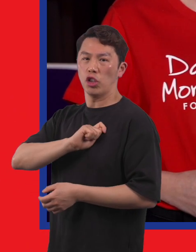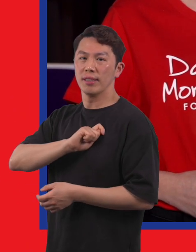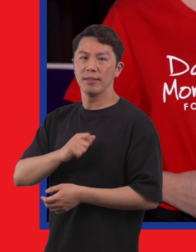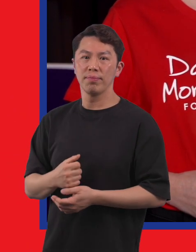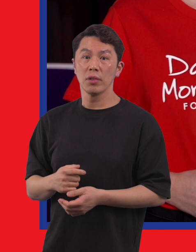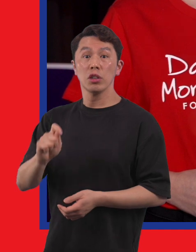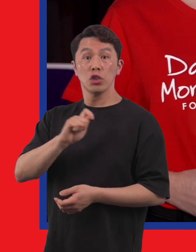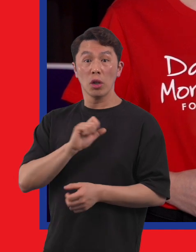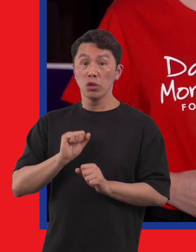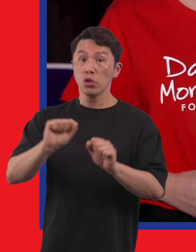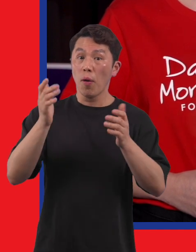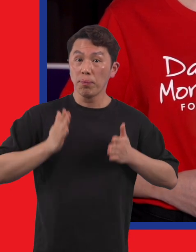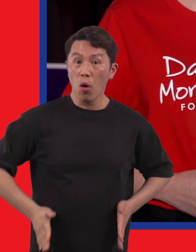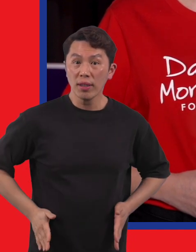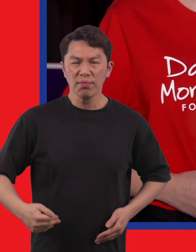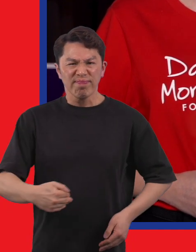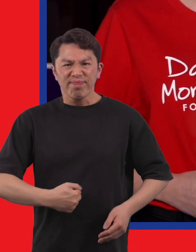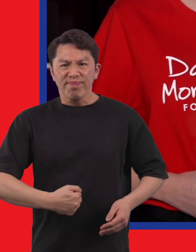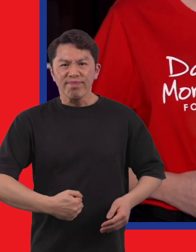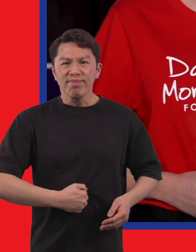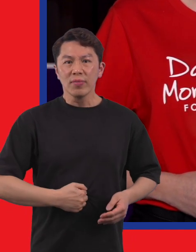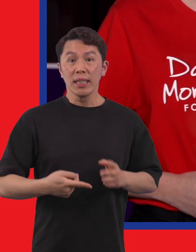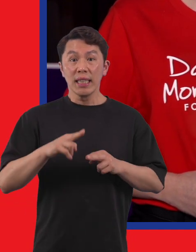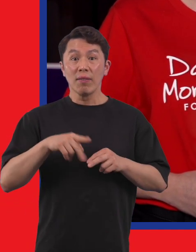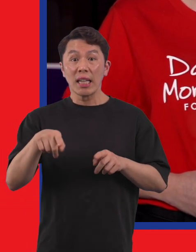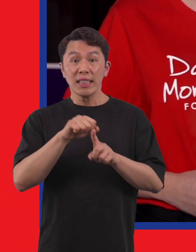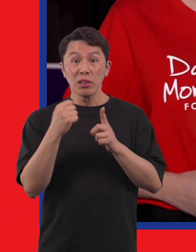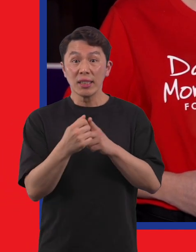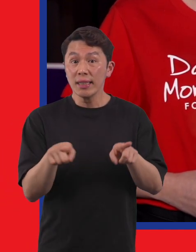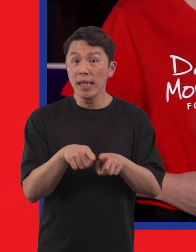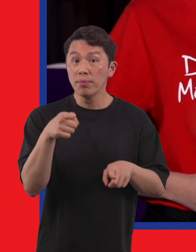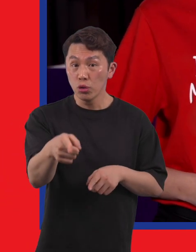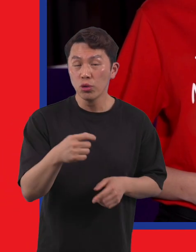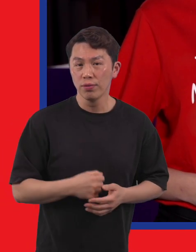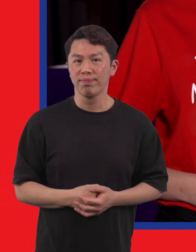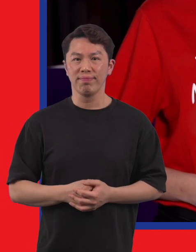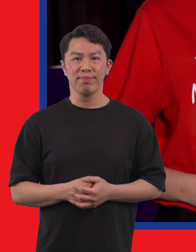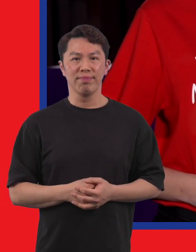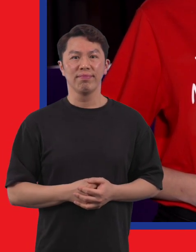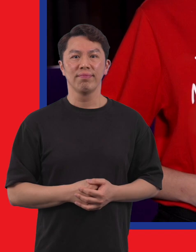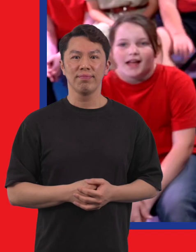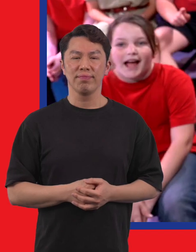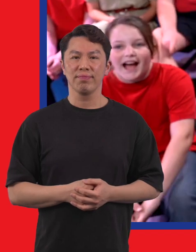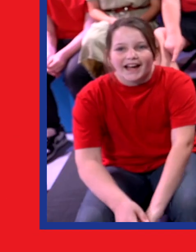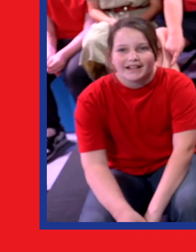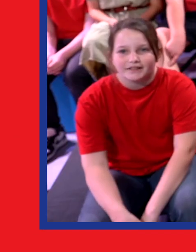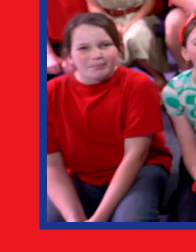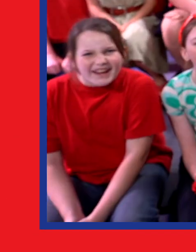able to help you. Remember, it's important to trust your body clues and instincts if this happens.